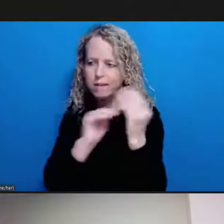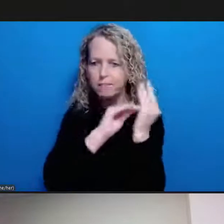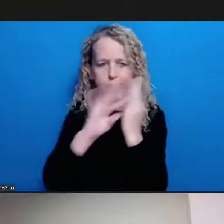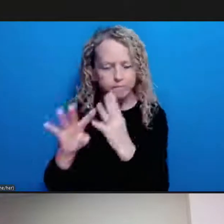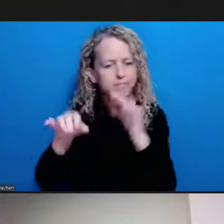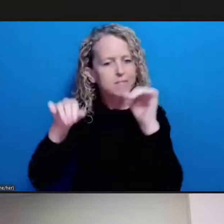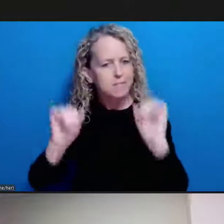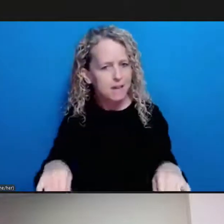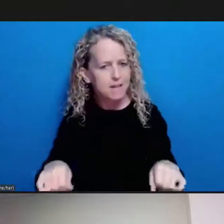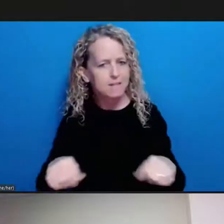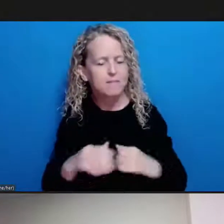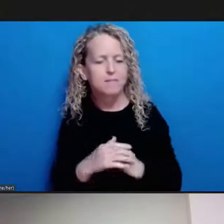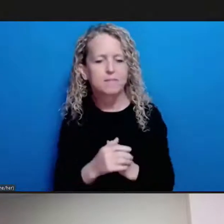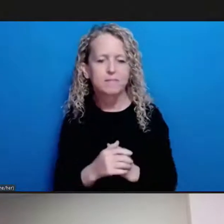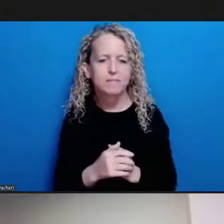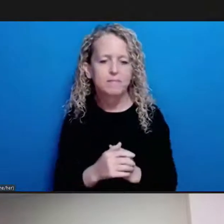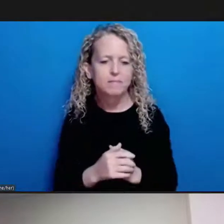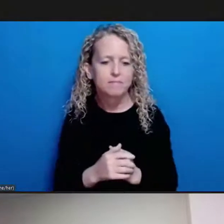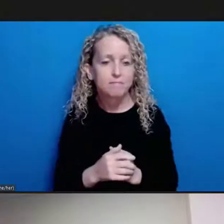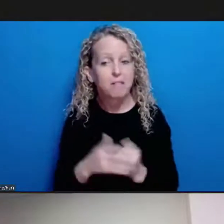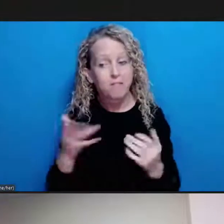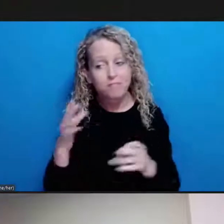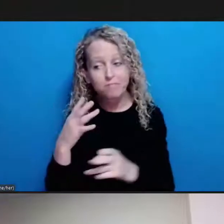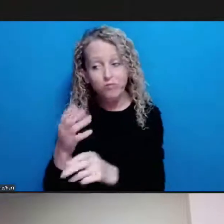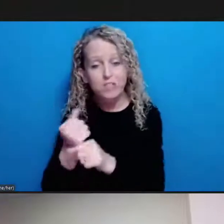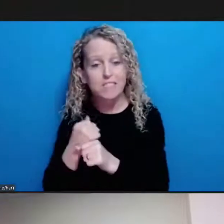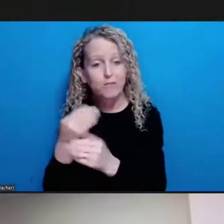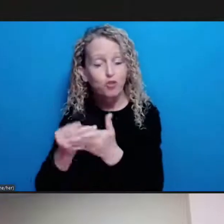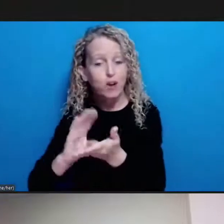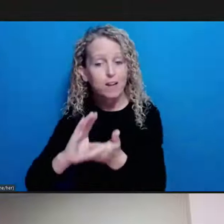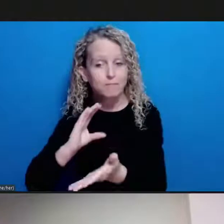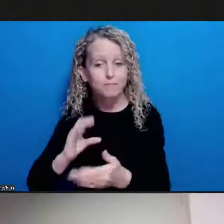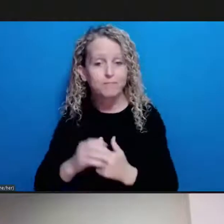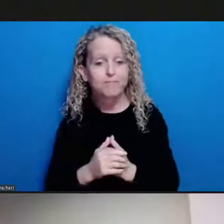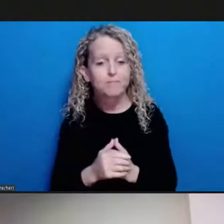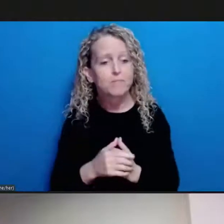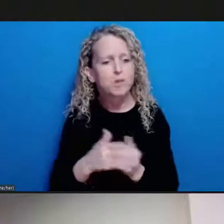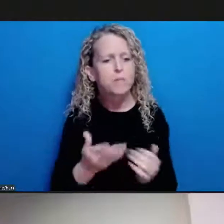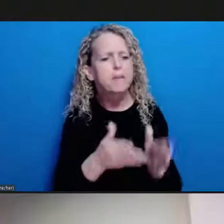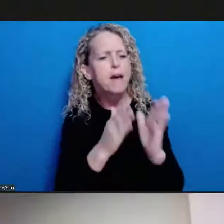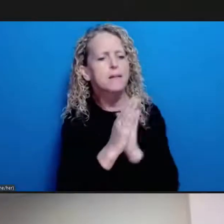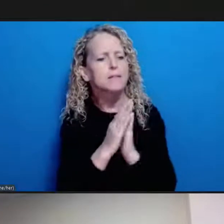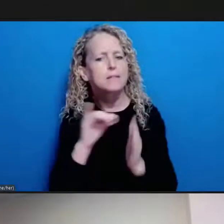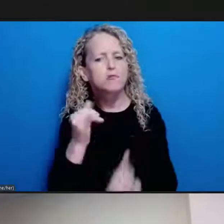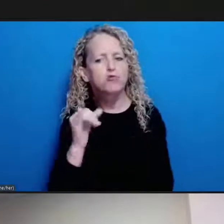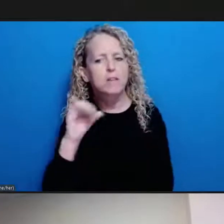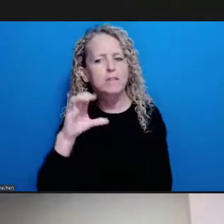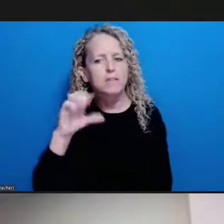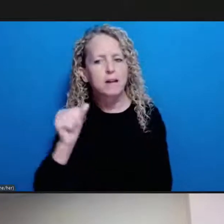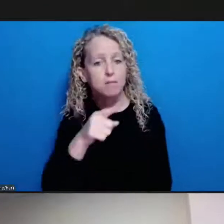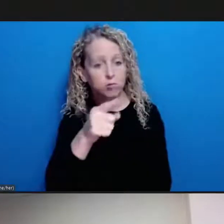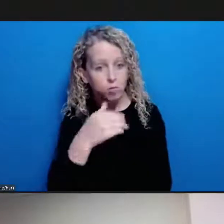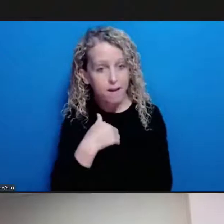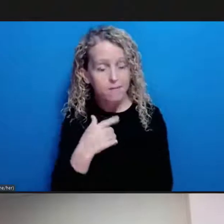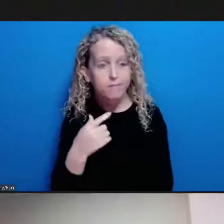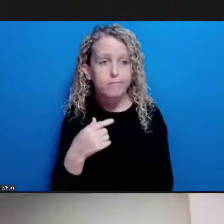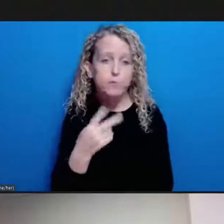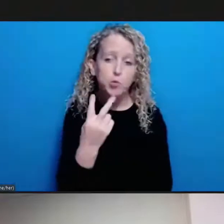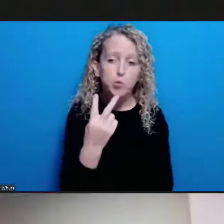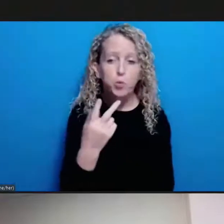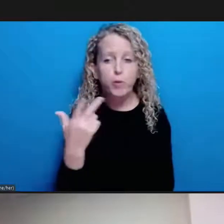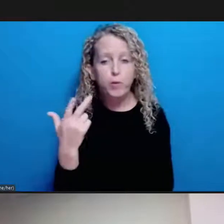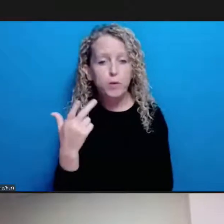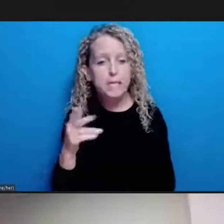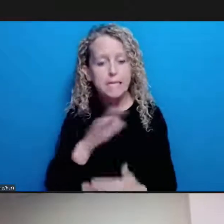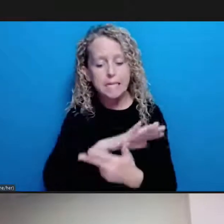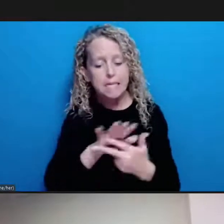into their facility. So Jessica, maybe I could ask you the same question. I mean, are there 2 or 3 things that you think the